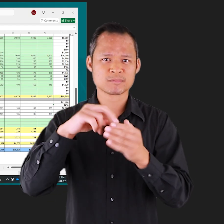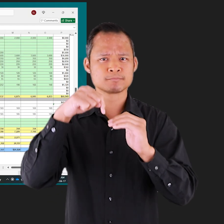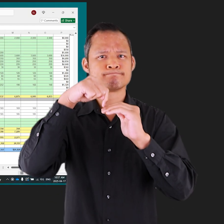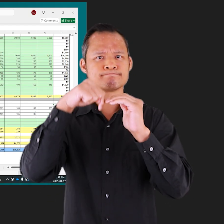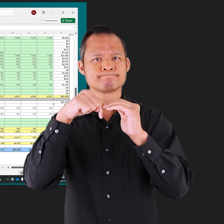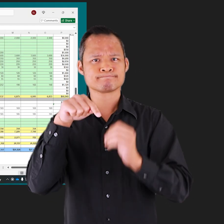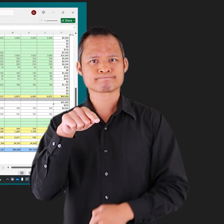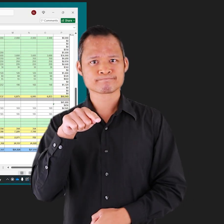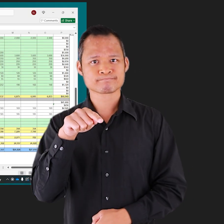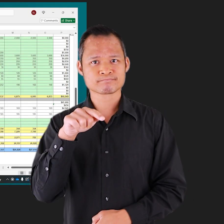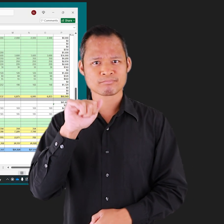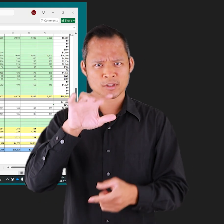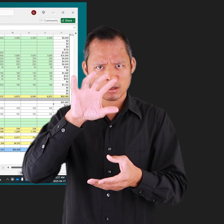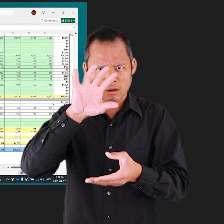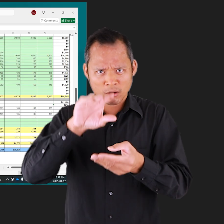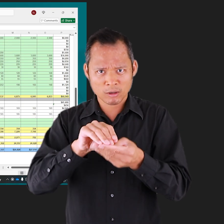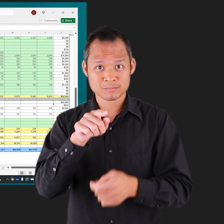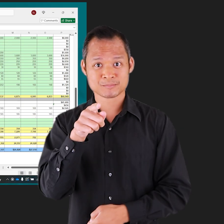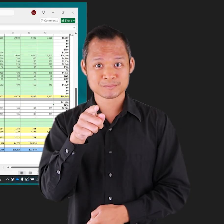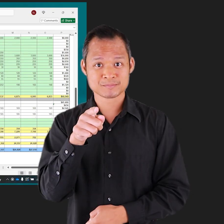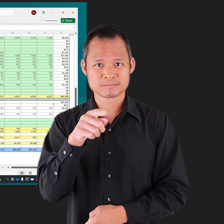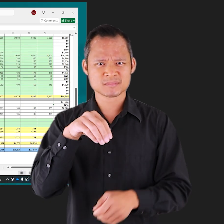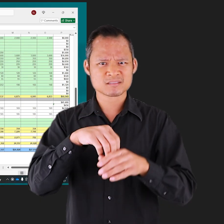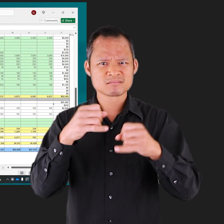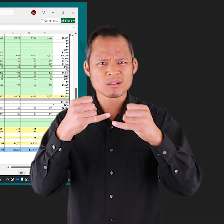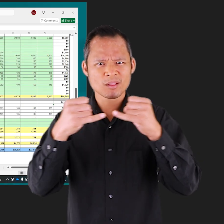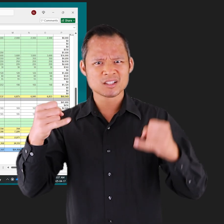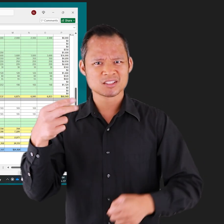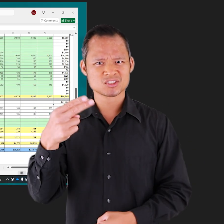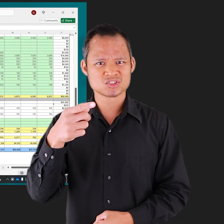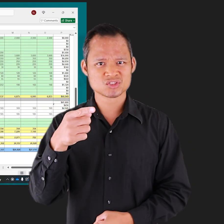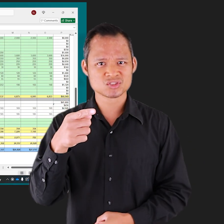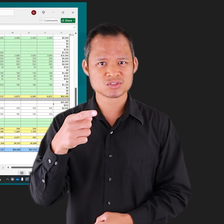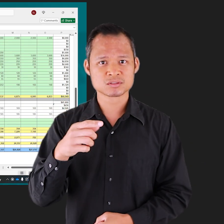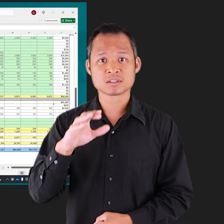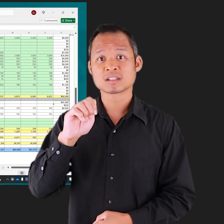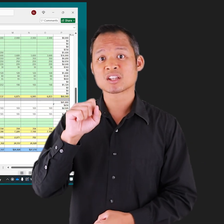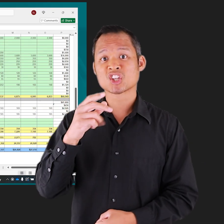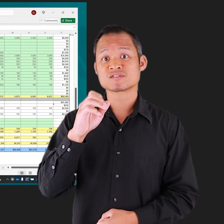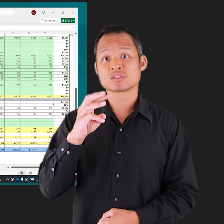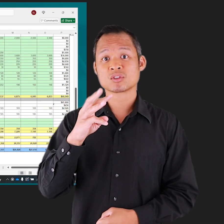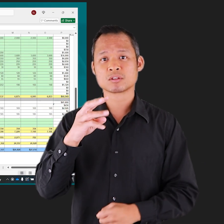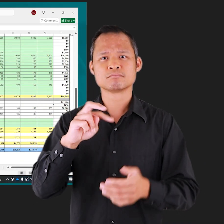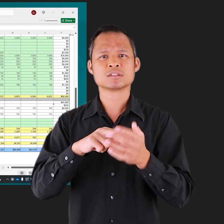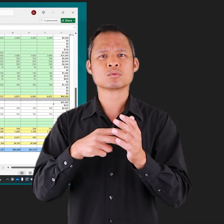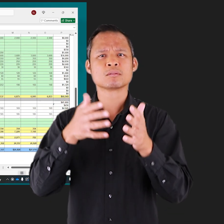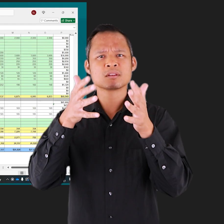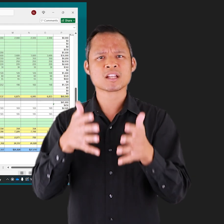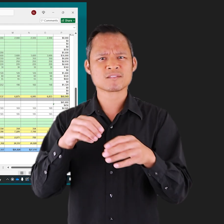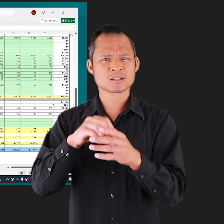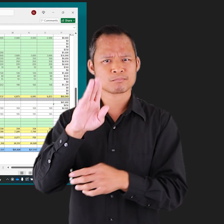as a surplus or will have to pay more money out, incurring a loss. Line H is cumulative cash